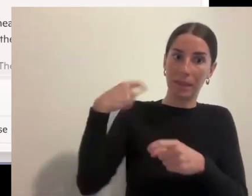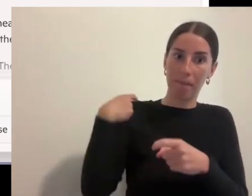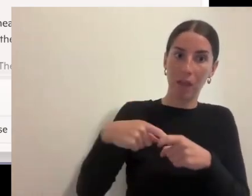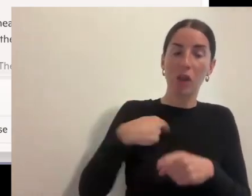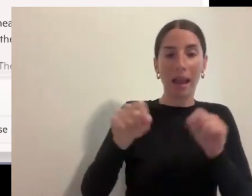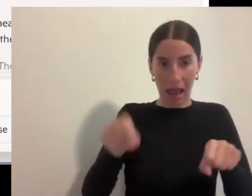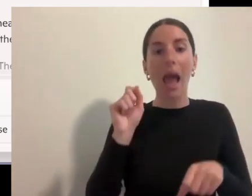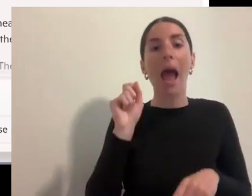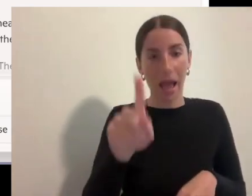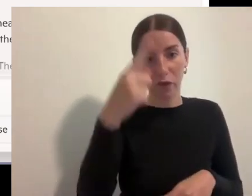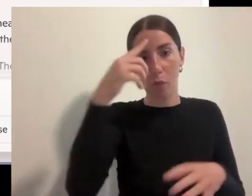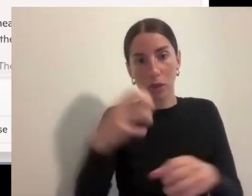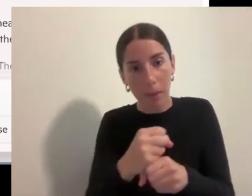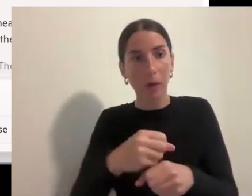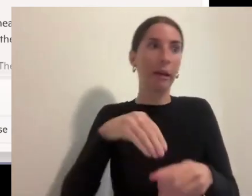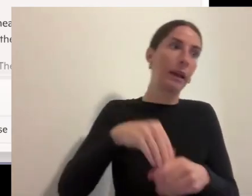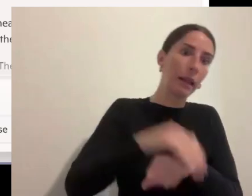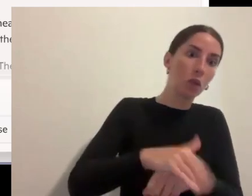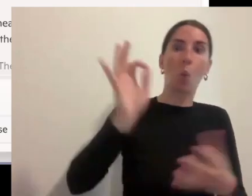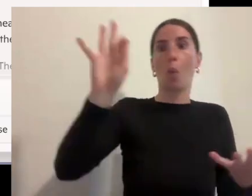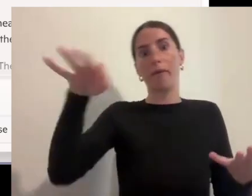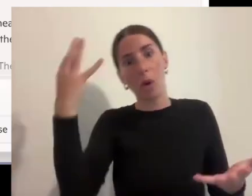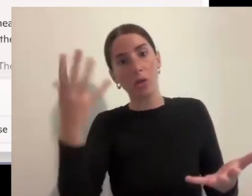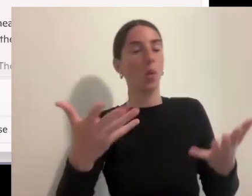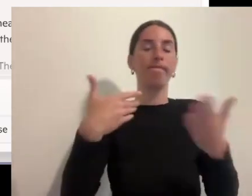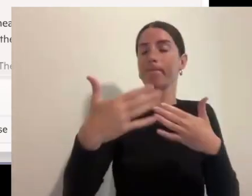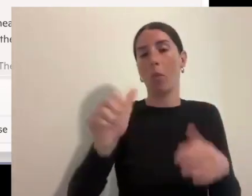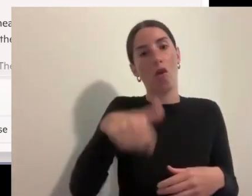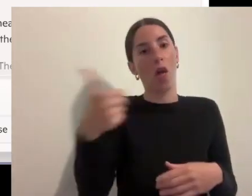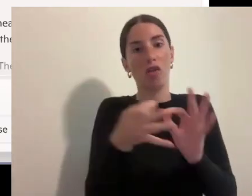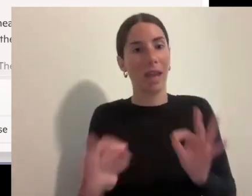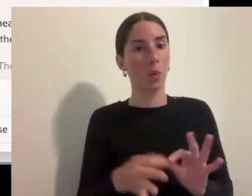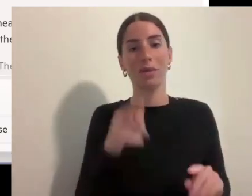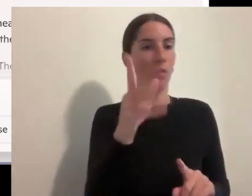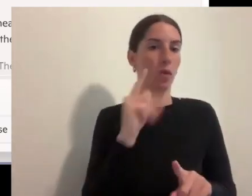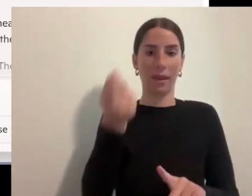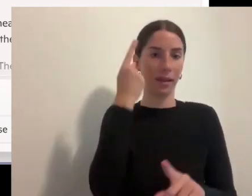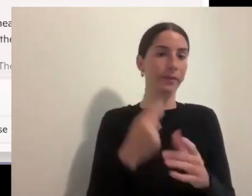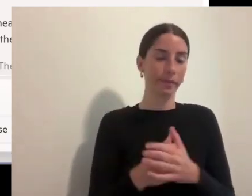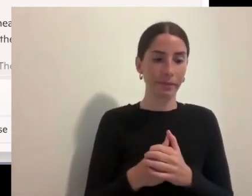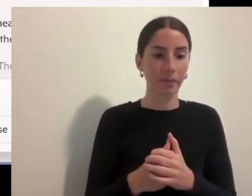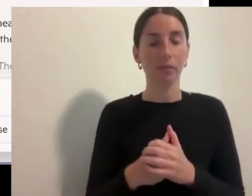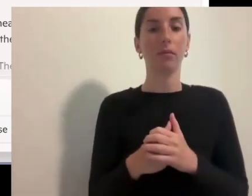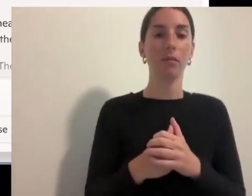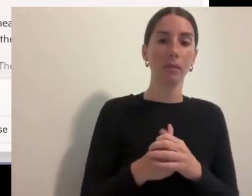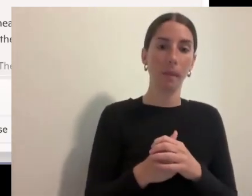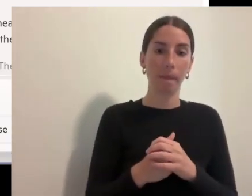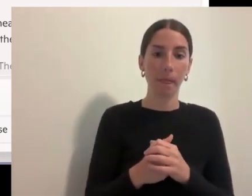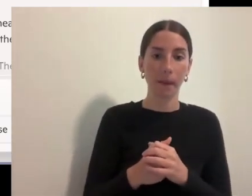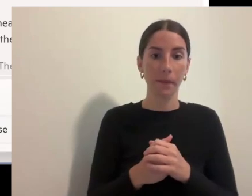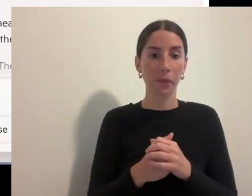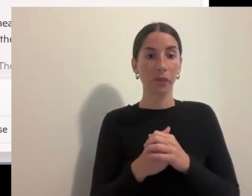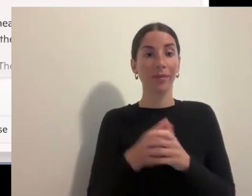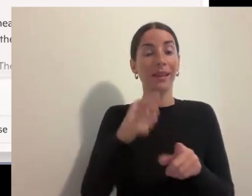in English or in French or in Italian, and I would get it. Um, I could also, here where it says